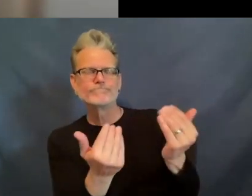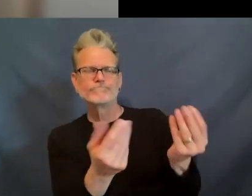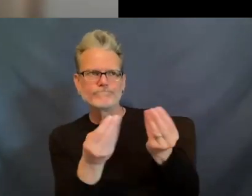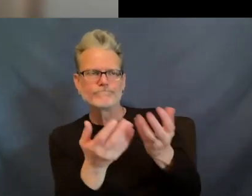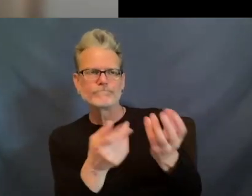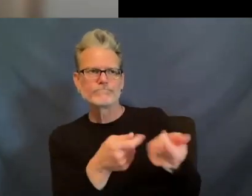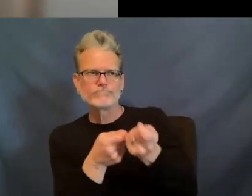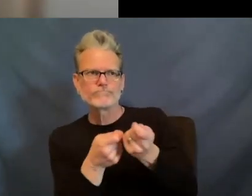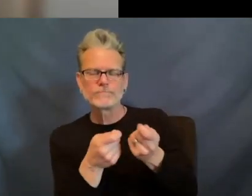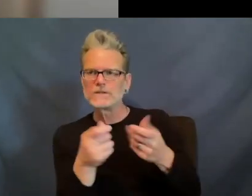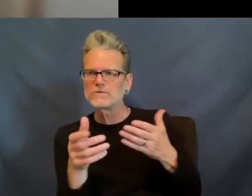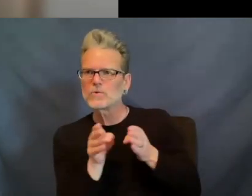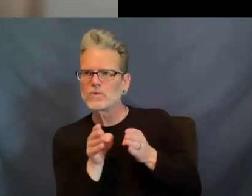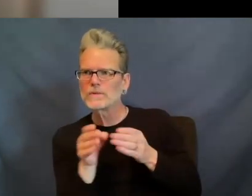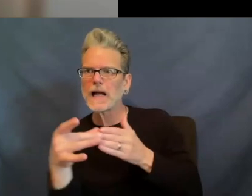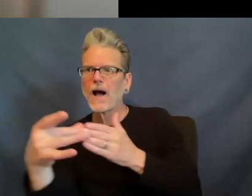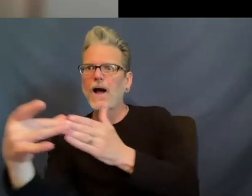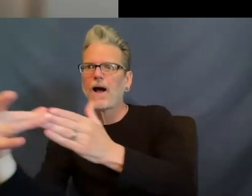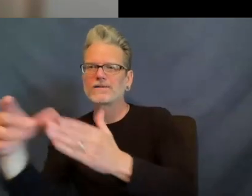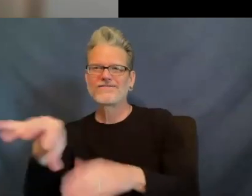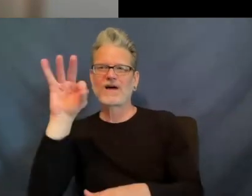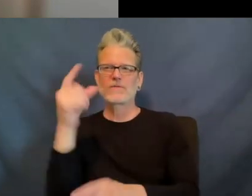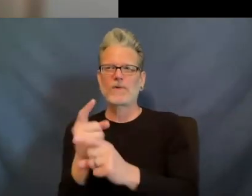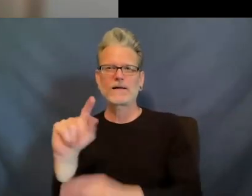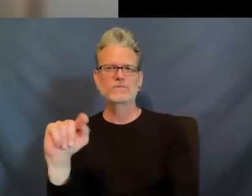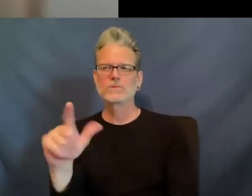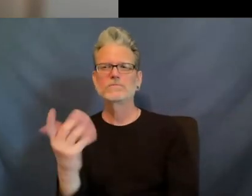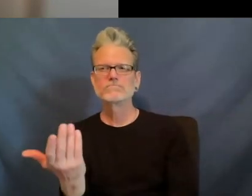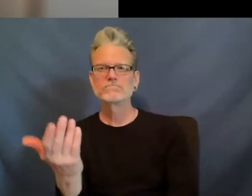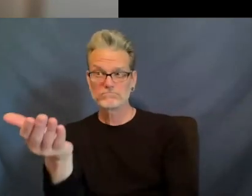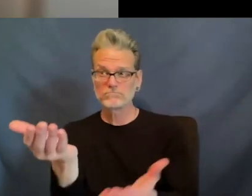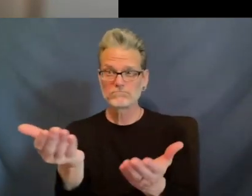of guide down a pathway of finding the right tool? Could someone speak to that?